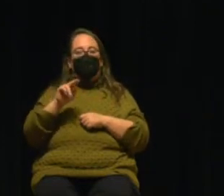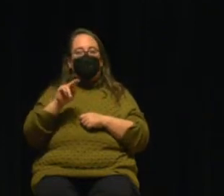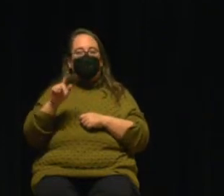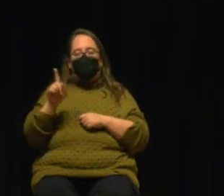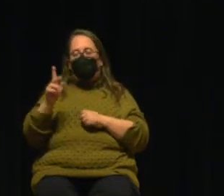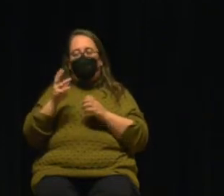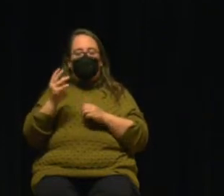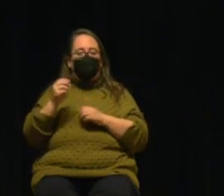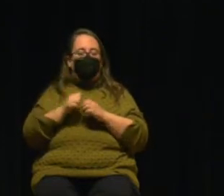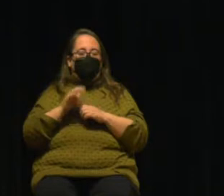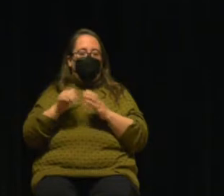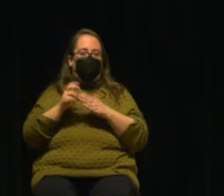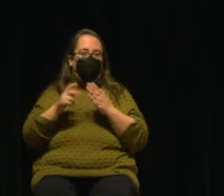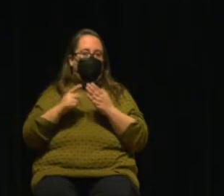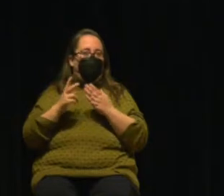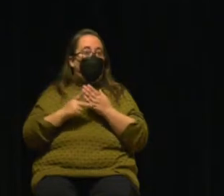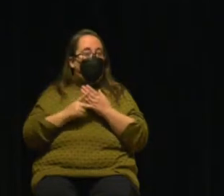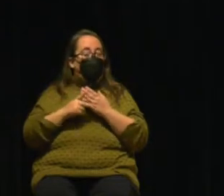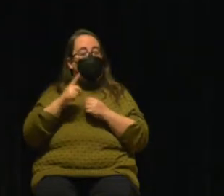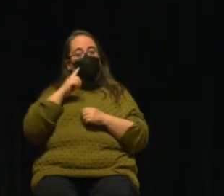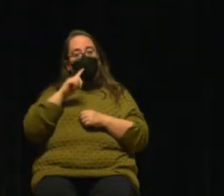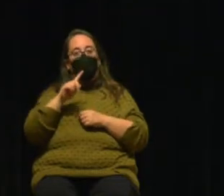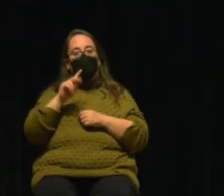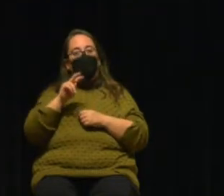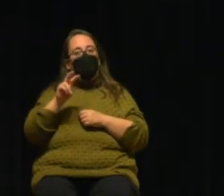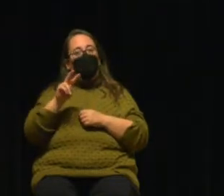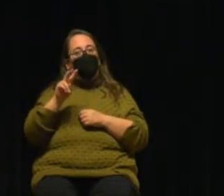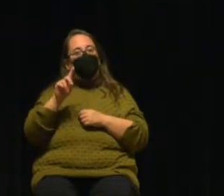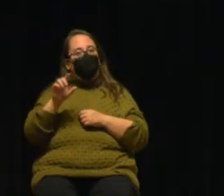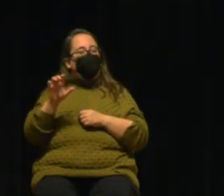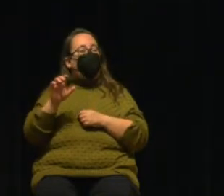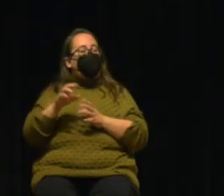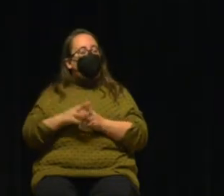outside with all our programs in for November and